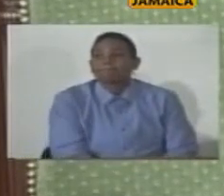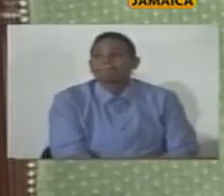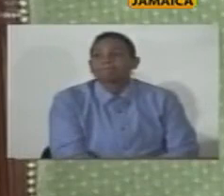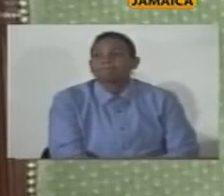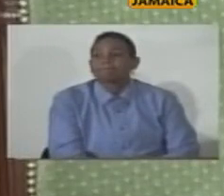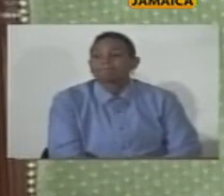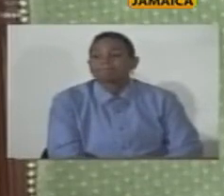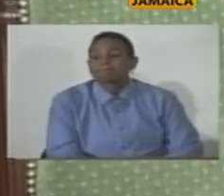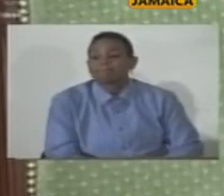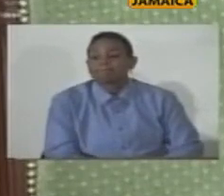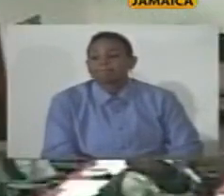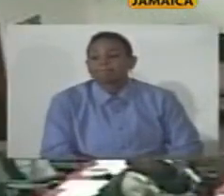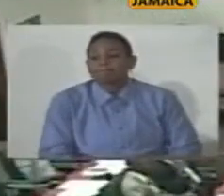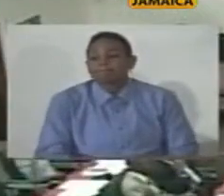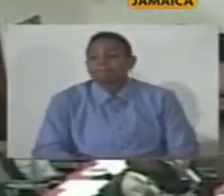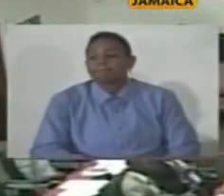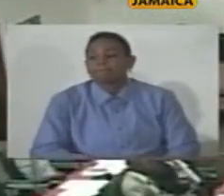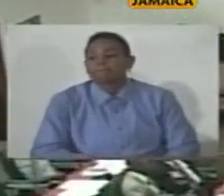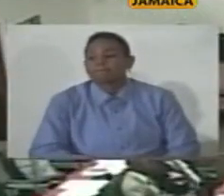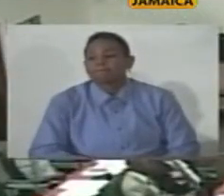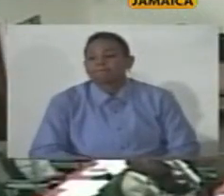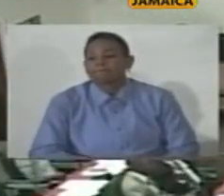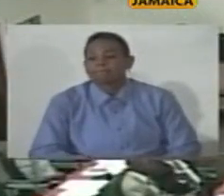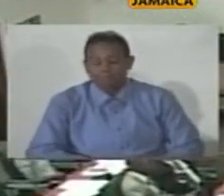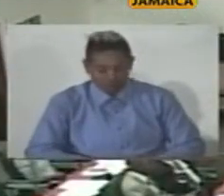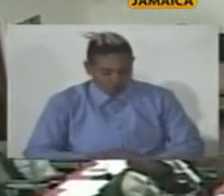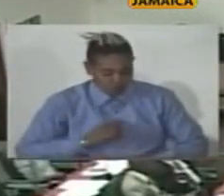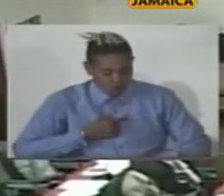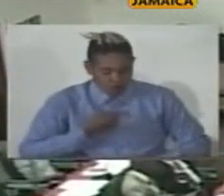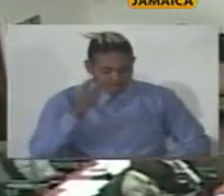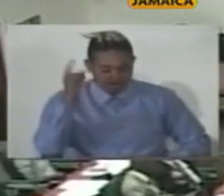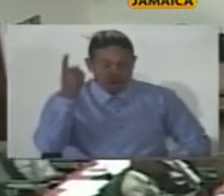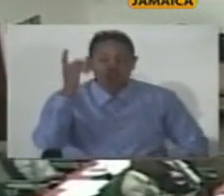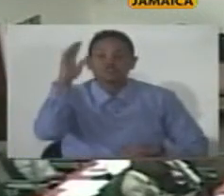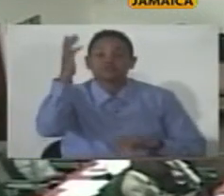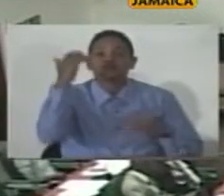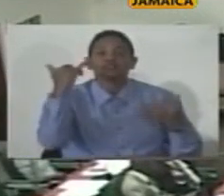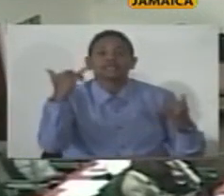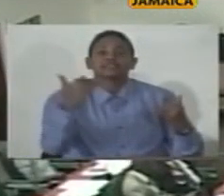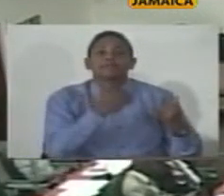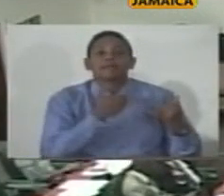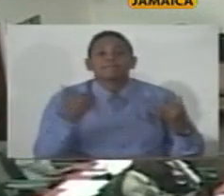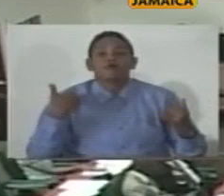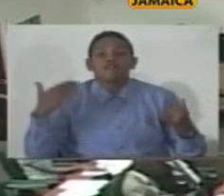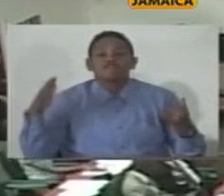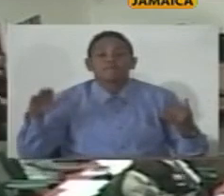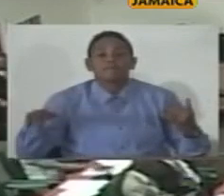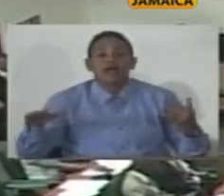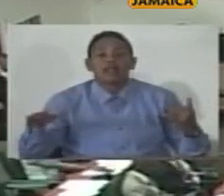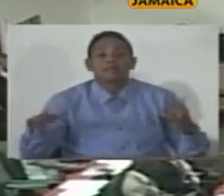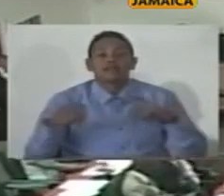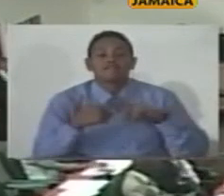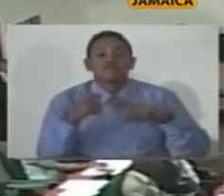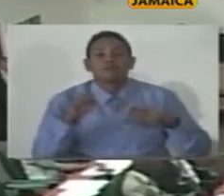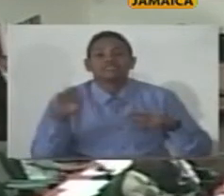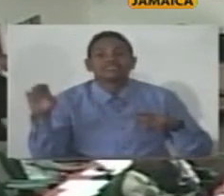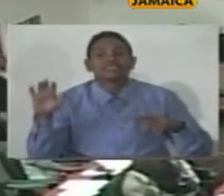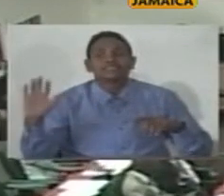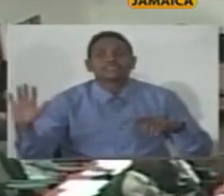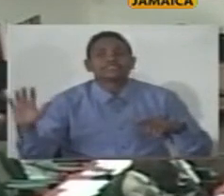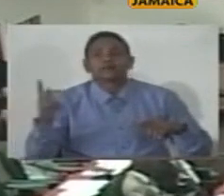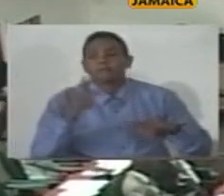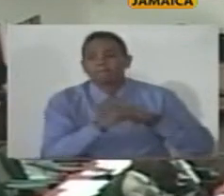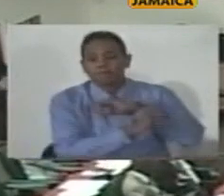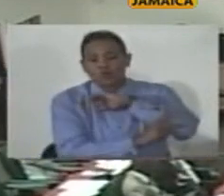Mr. Speaker, our first speaker today is the Member of Parliament from Eastern